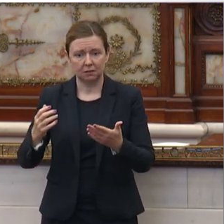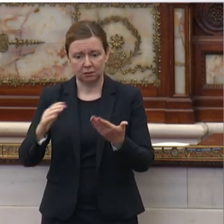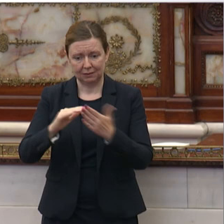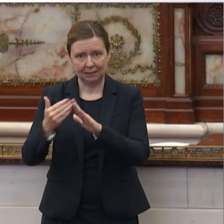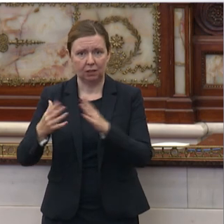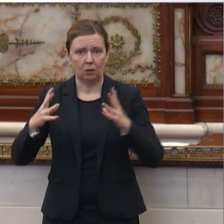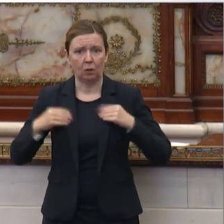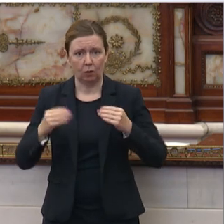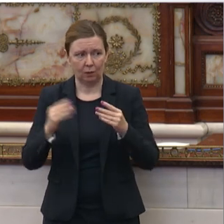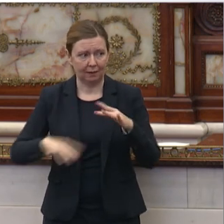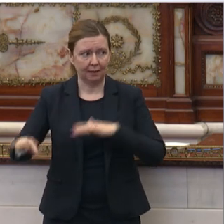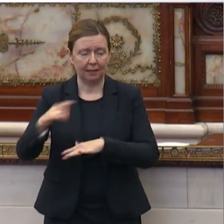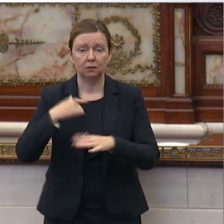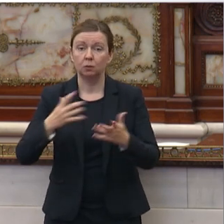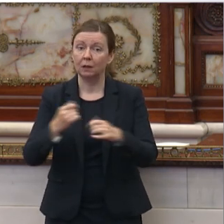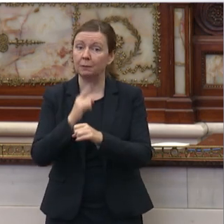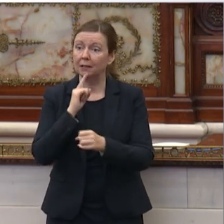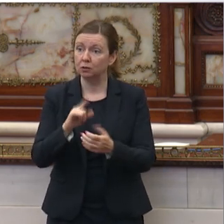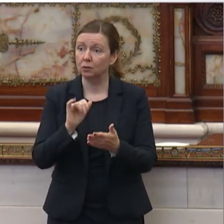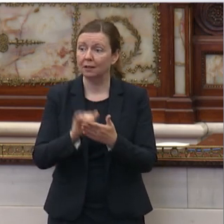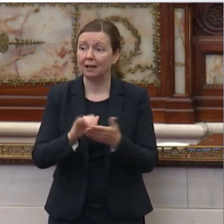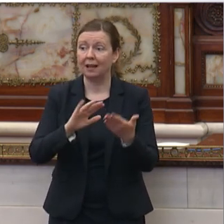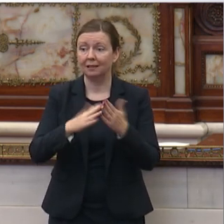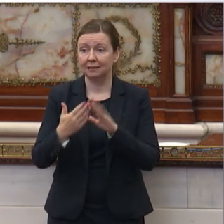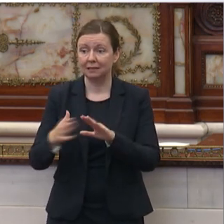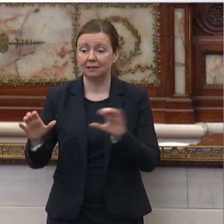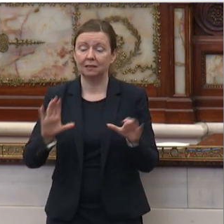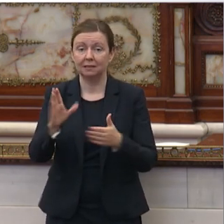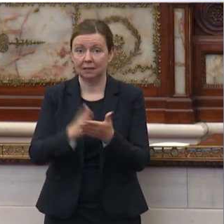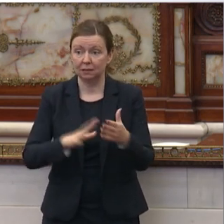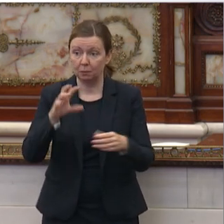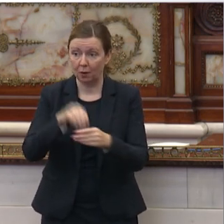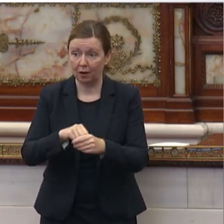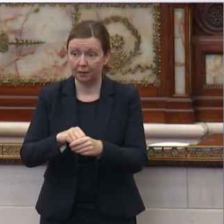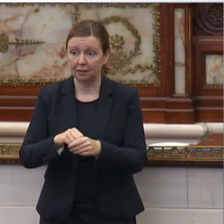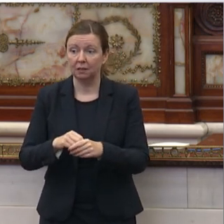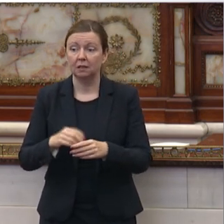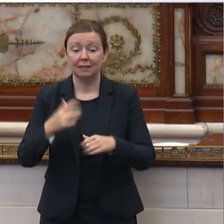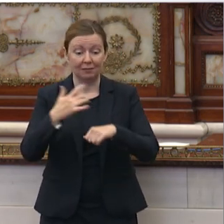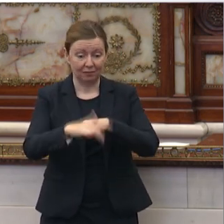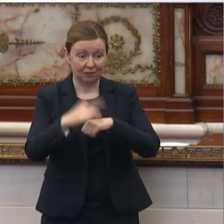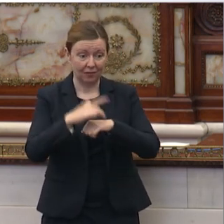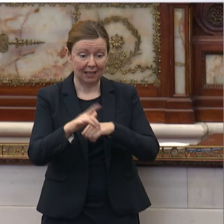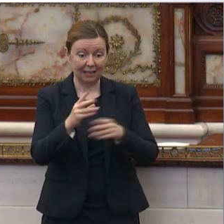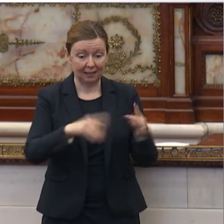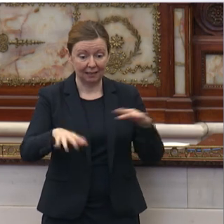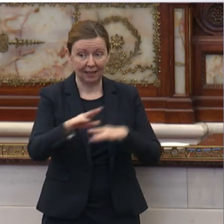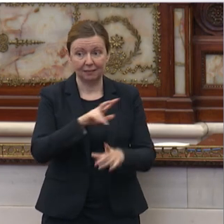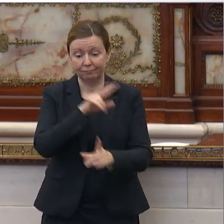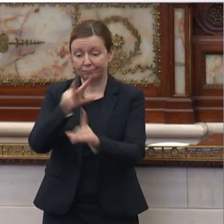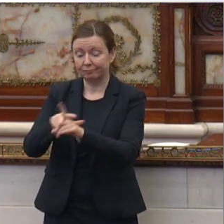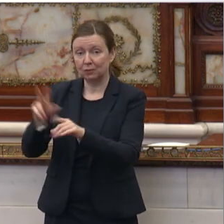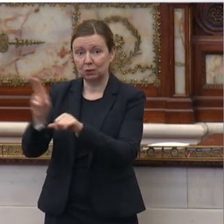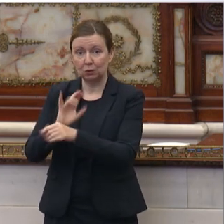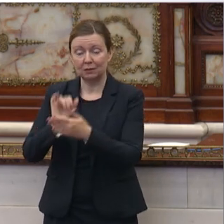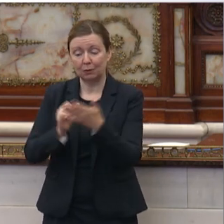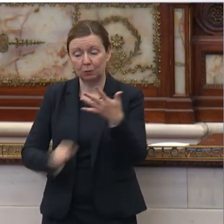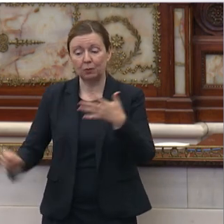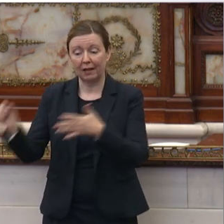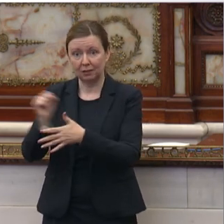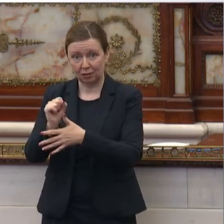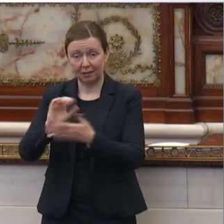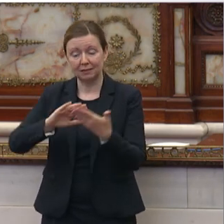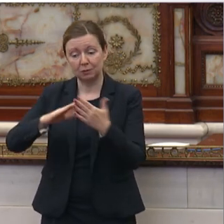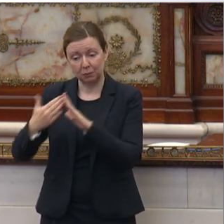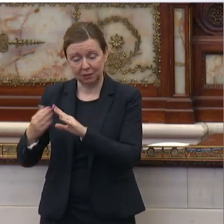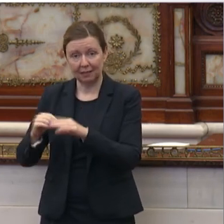land. We want to make sure that the city does its part to put vacant land towards uses that will truly prioritize